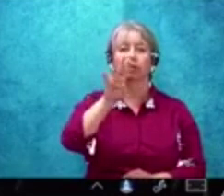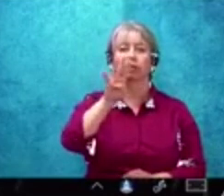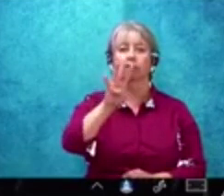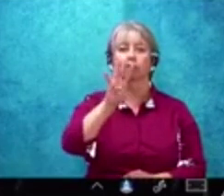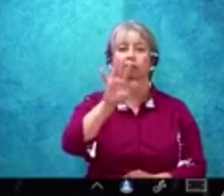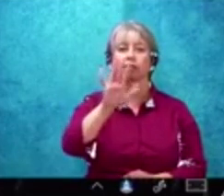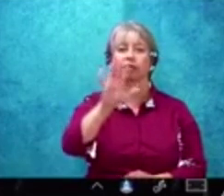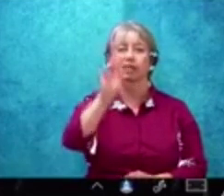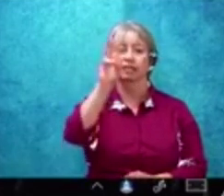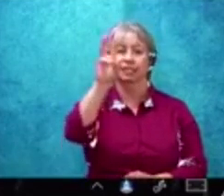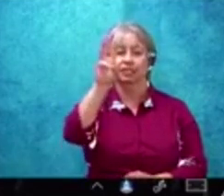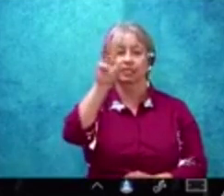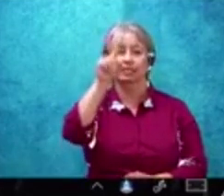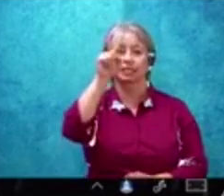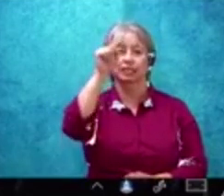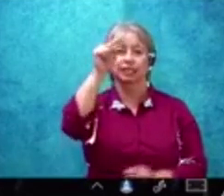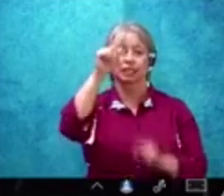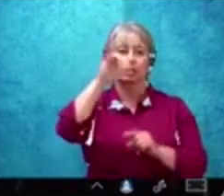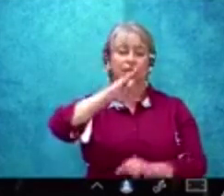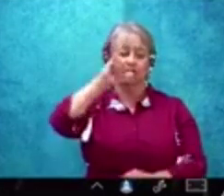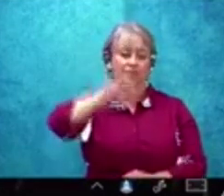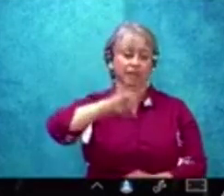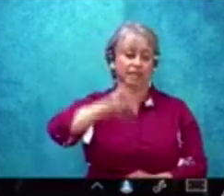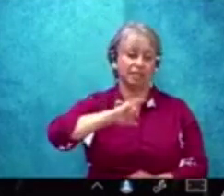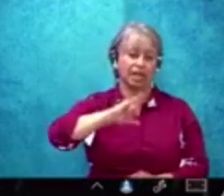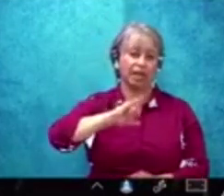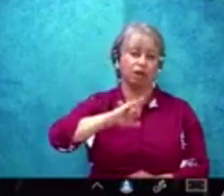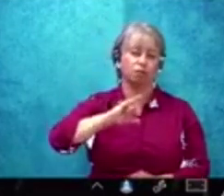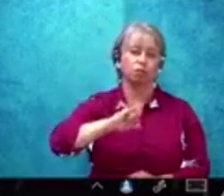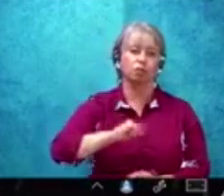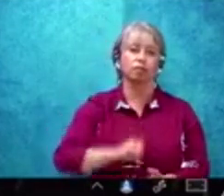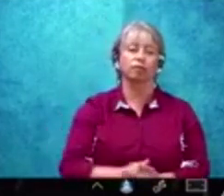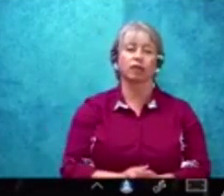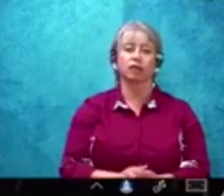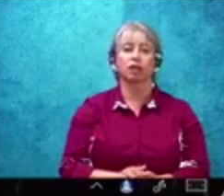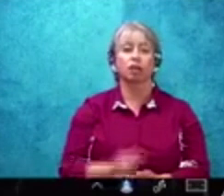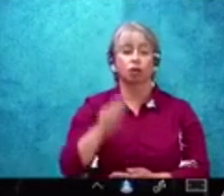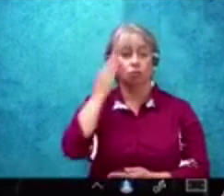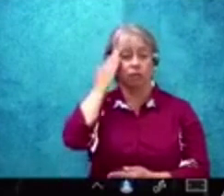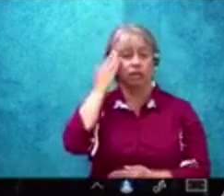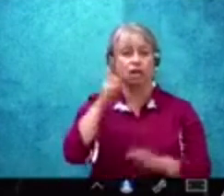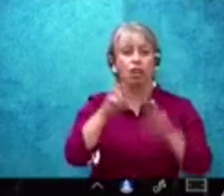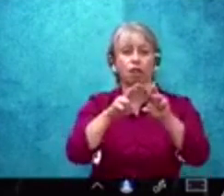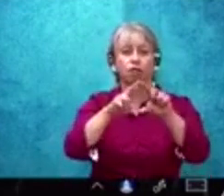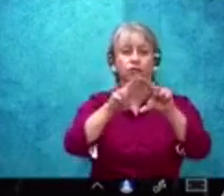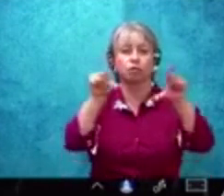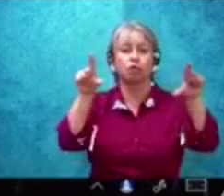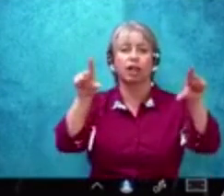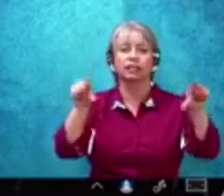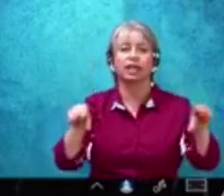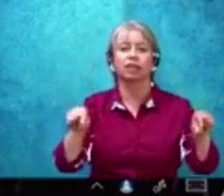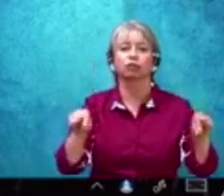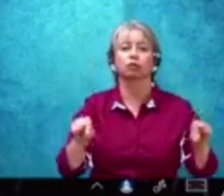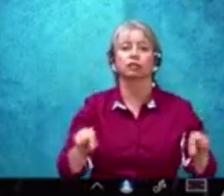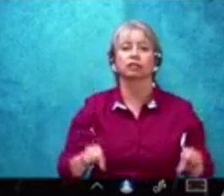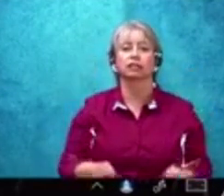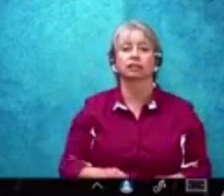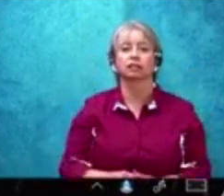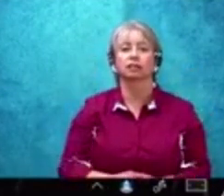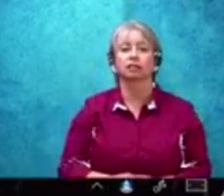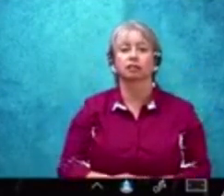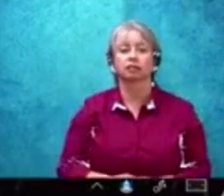1, 2, 3, 4, 5, 6. And the same is for this. We know that from rectangles. We have two, these sides